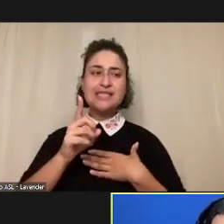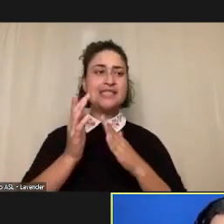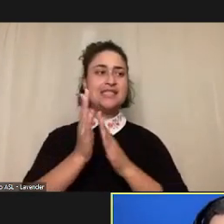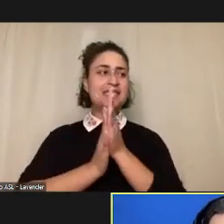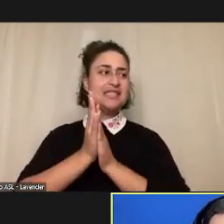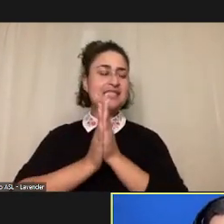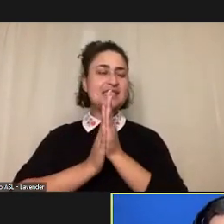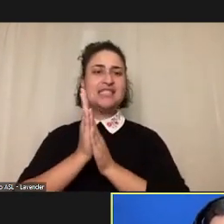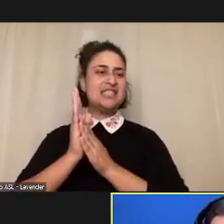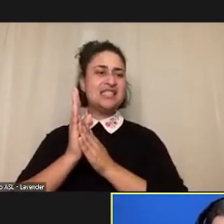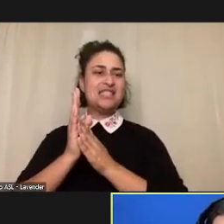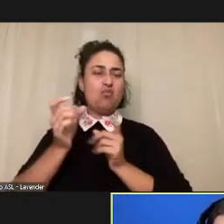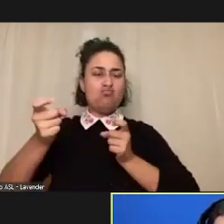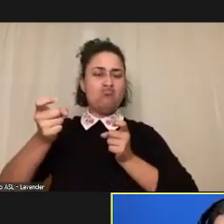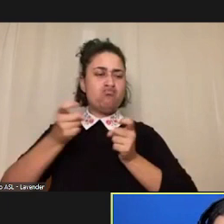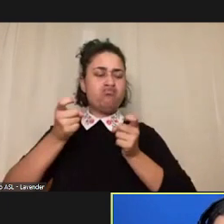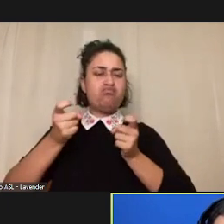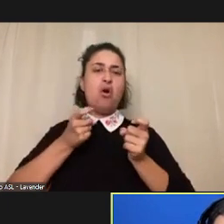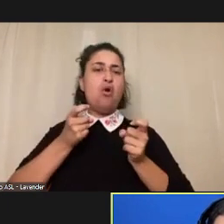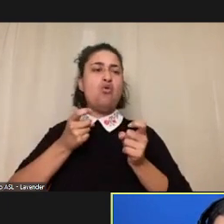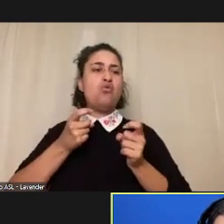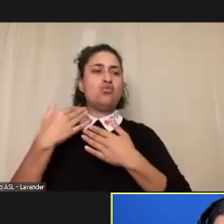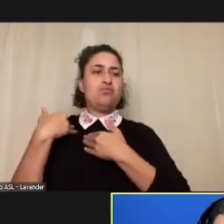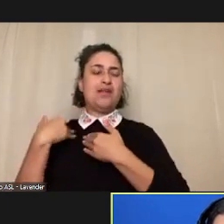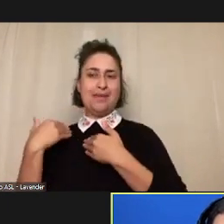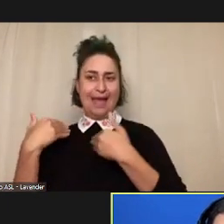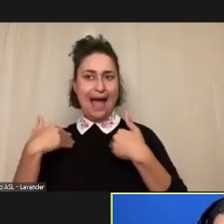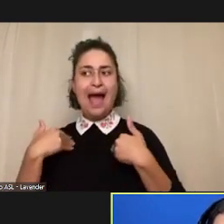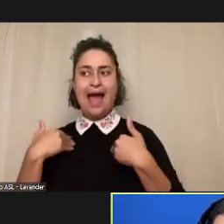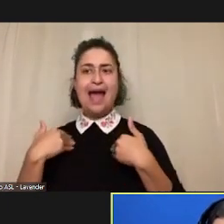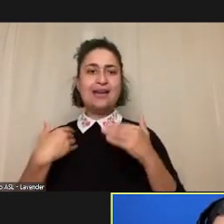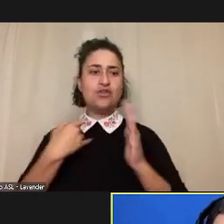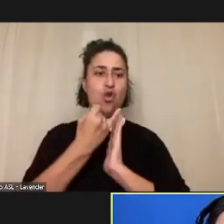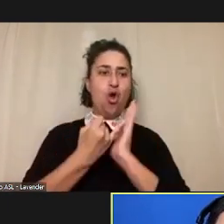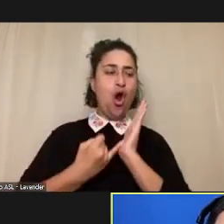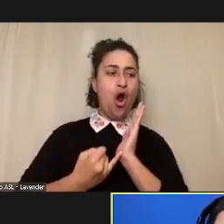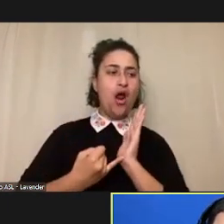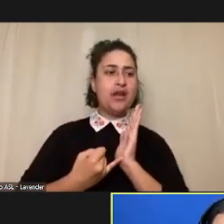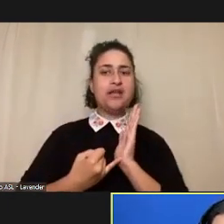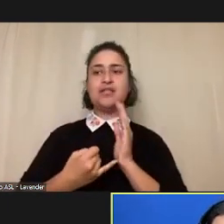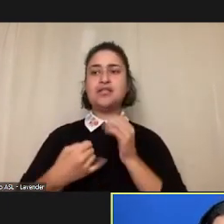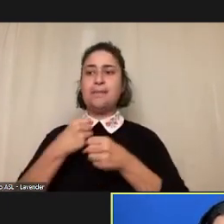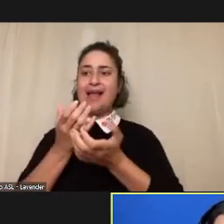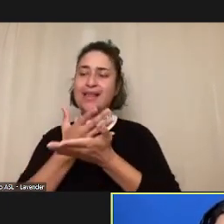to really own the responsibility that I had as an artist to make things better,